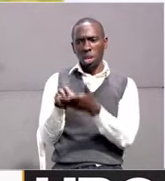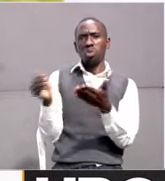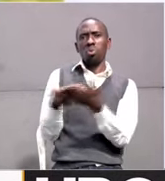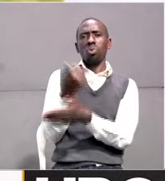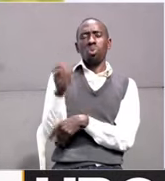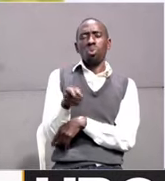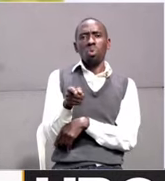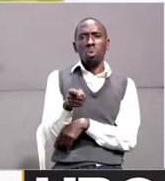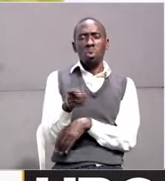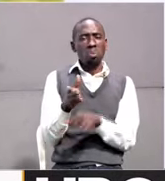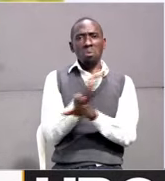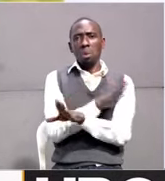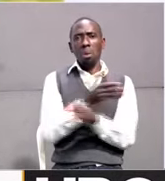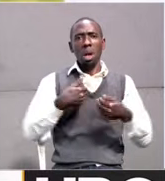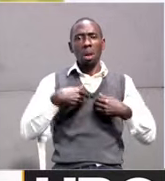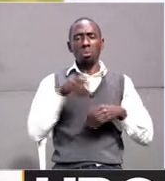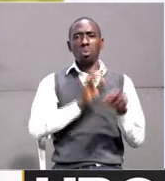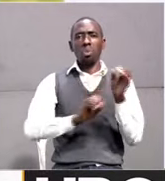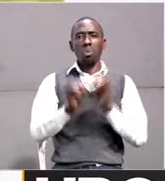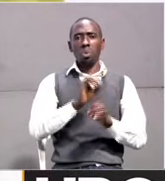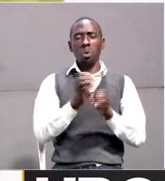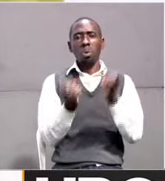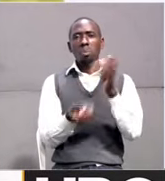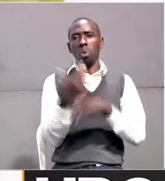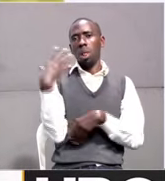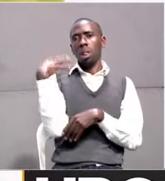We didn't have cocoa.